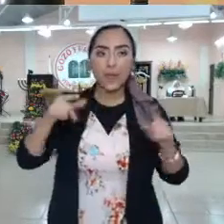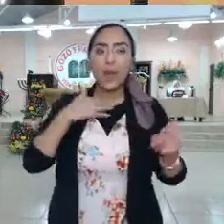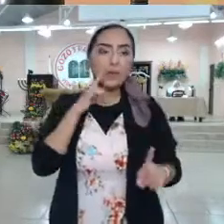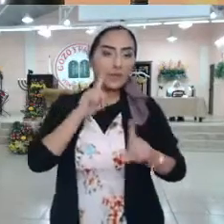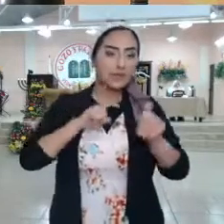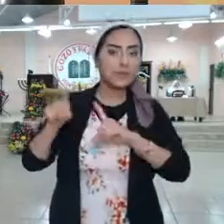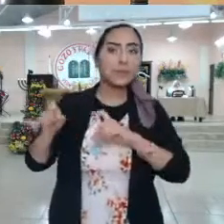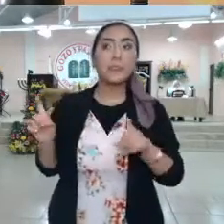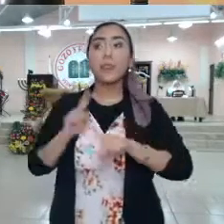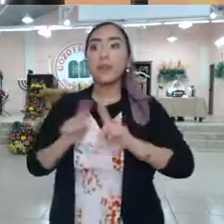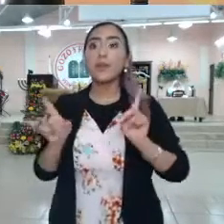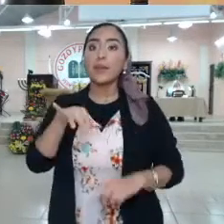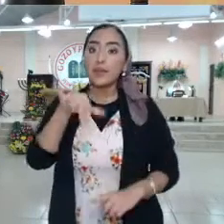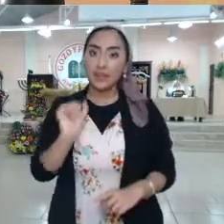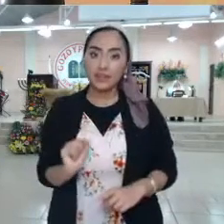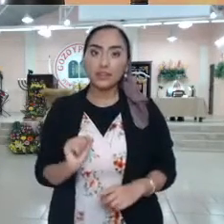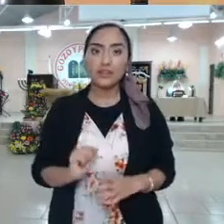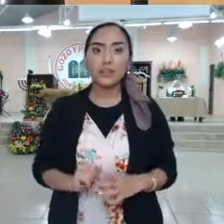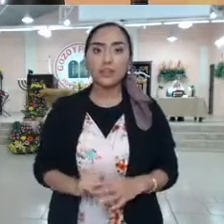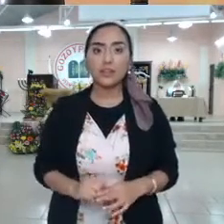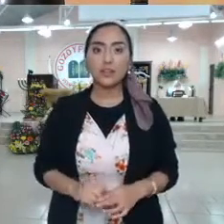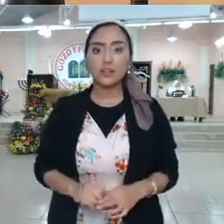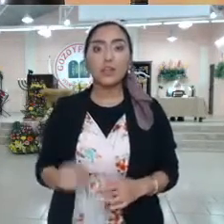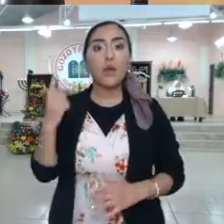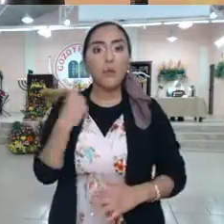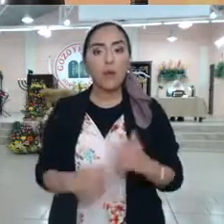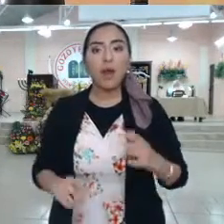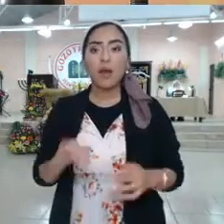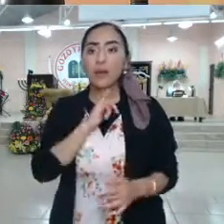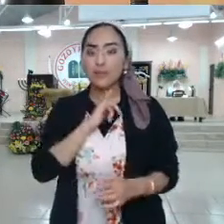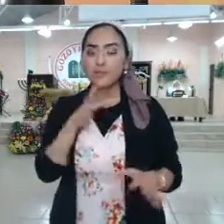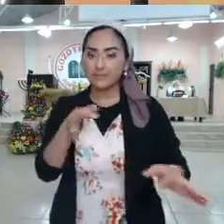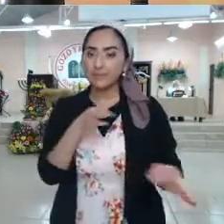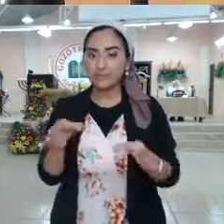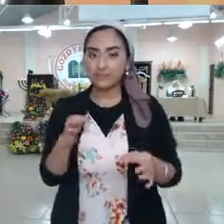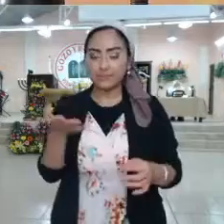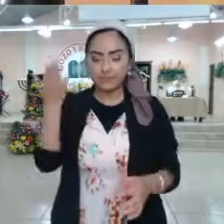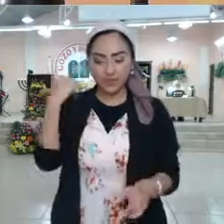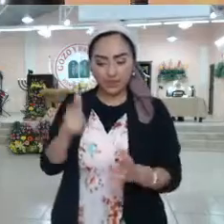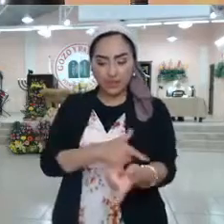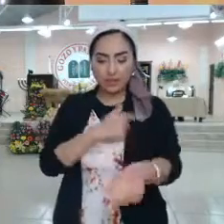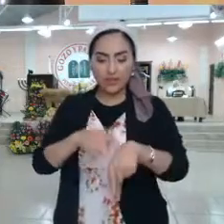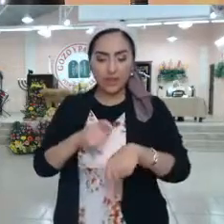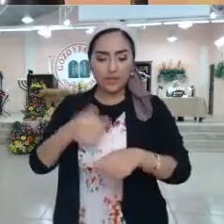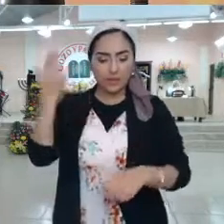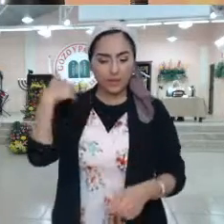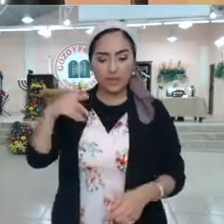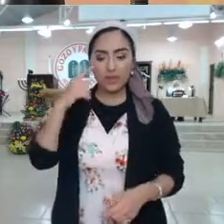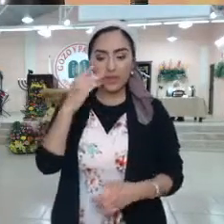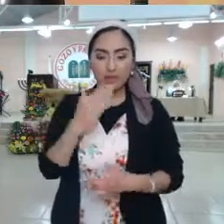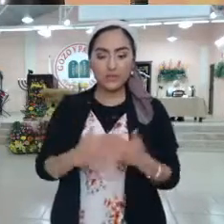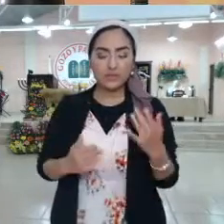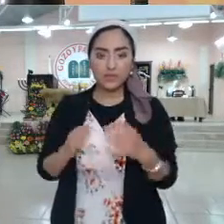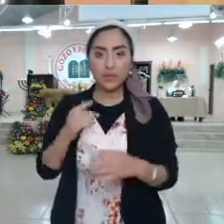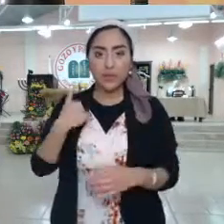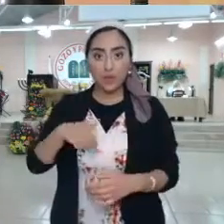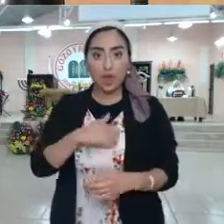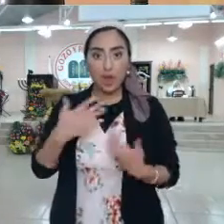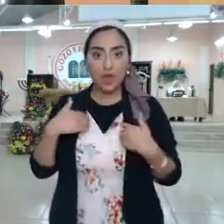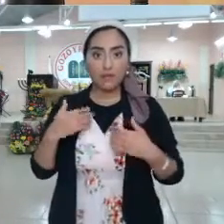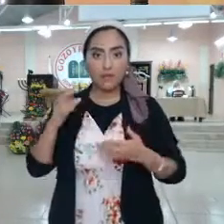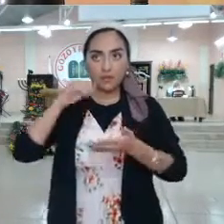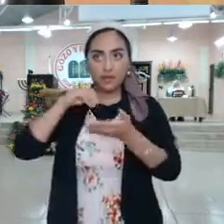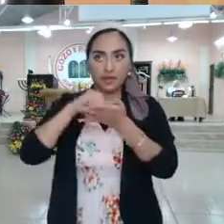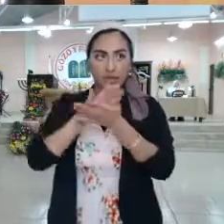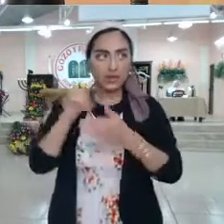things that I'm going to ask. But certainly, what I explained some time ago, and sometime also, we had